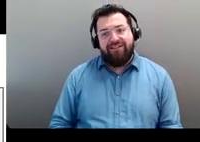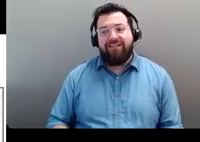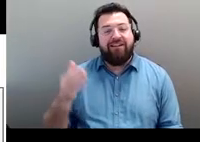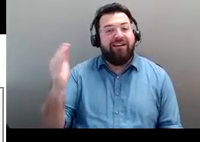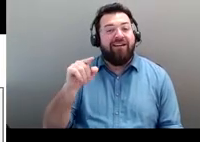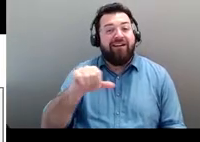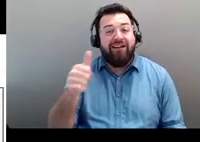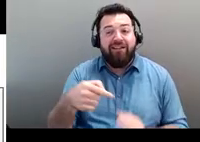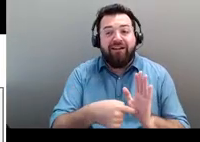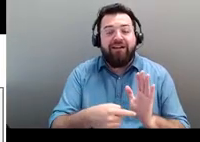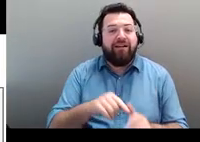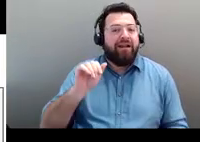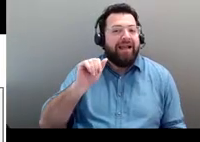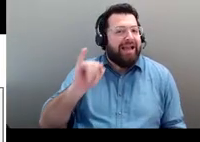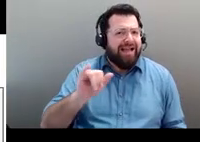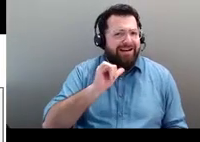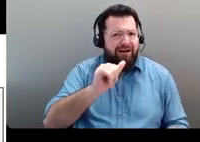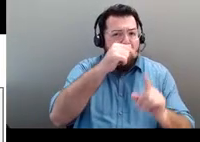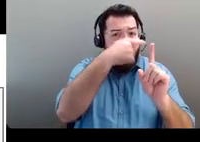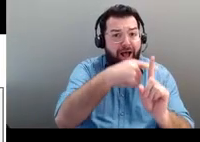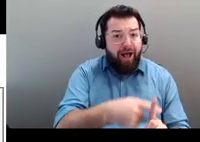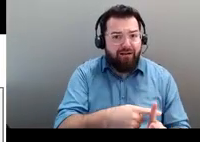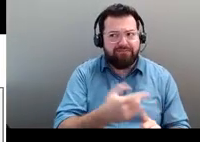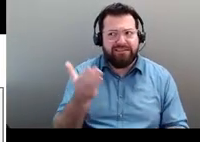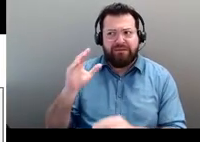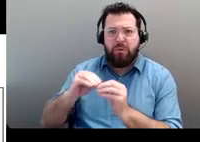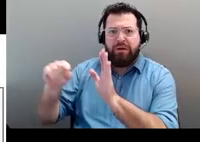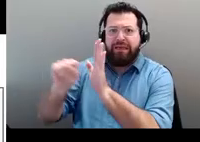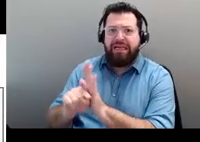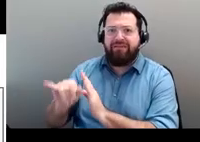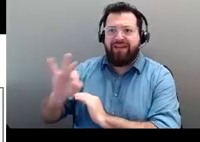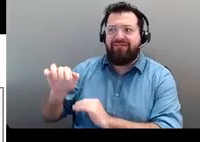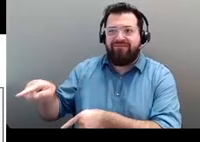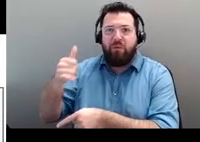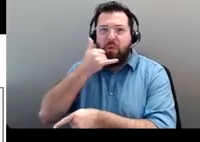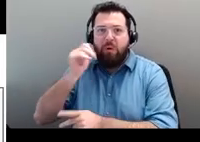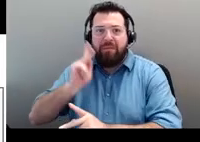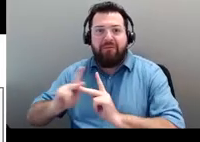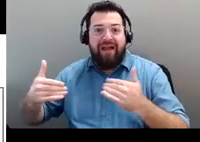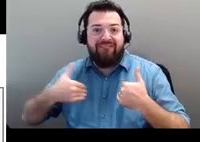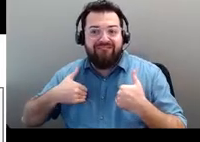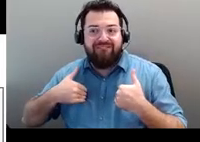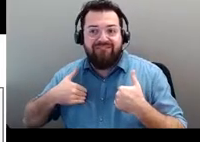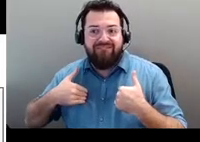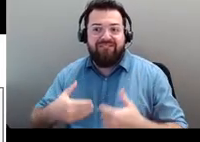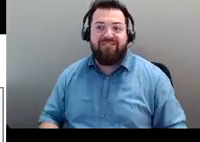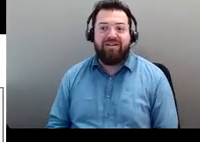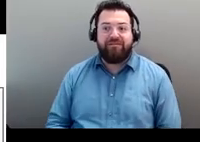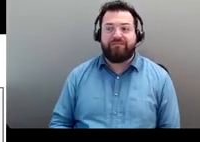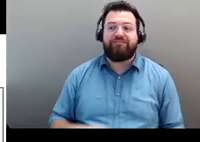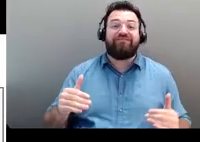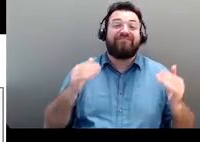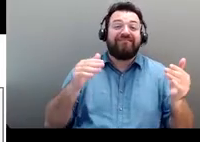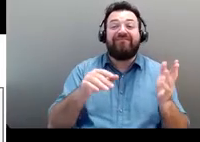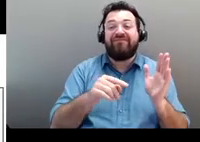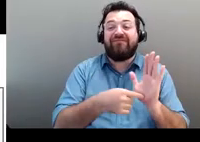AI is not all positive. It seems more negative if it's in the wrong hands, and that's absolutely true. Um, AI should